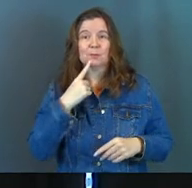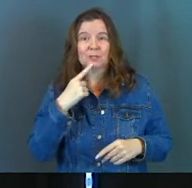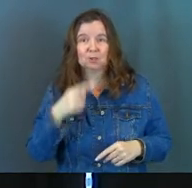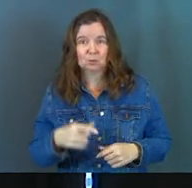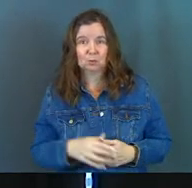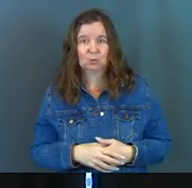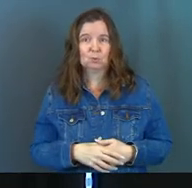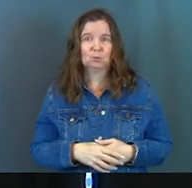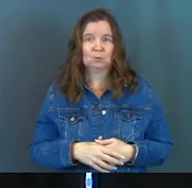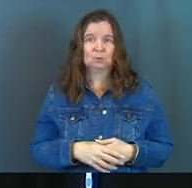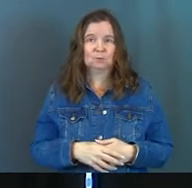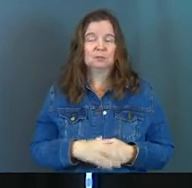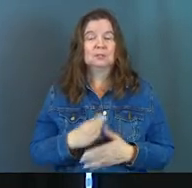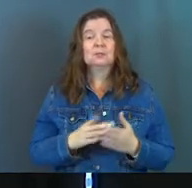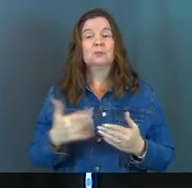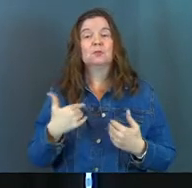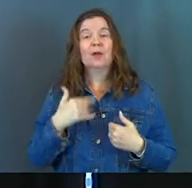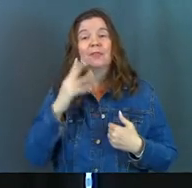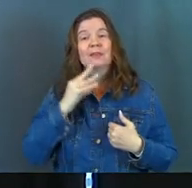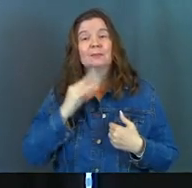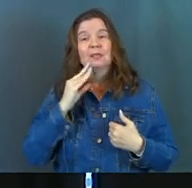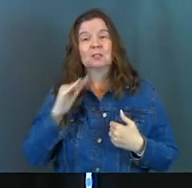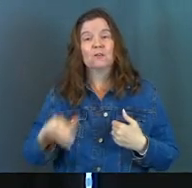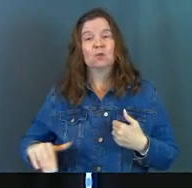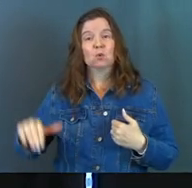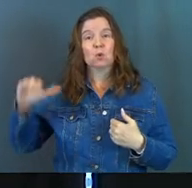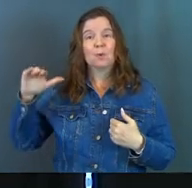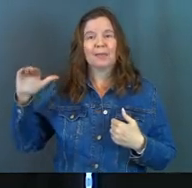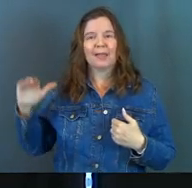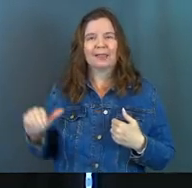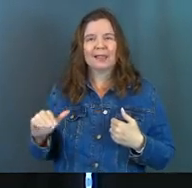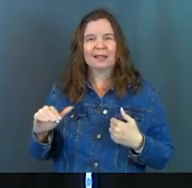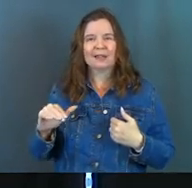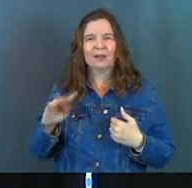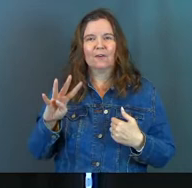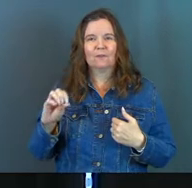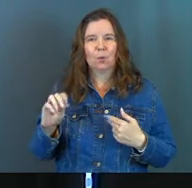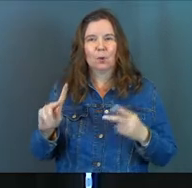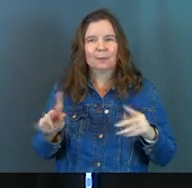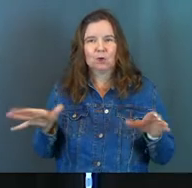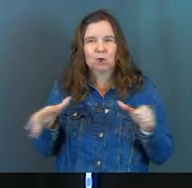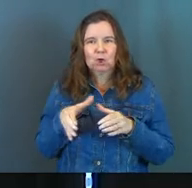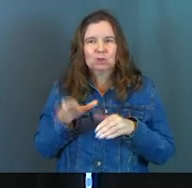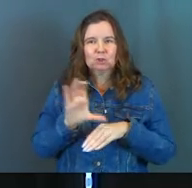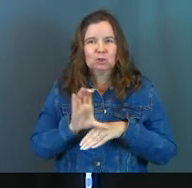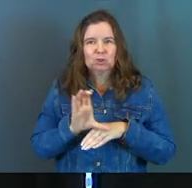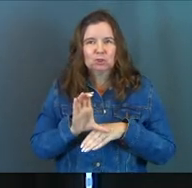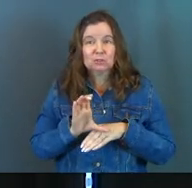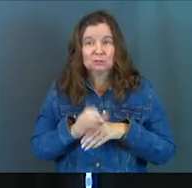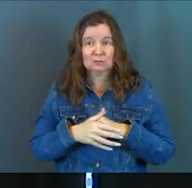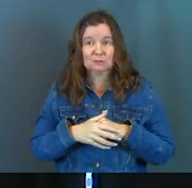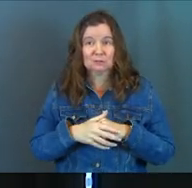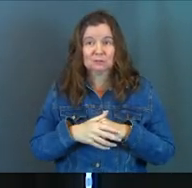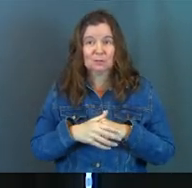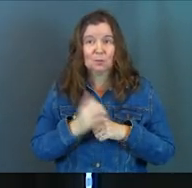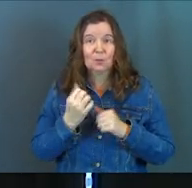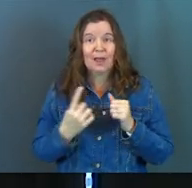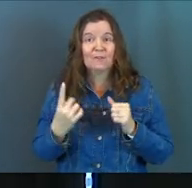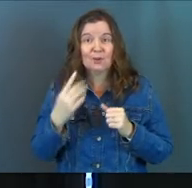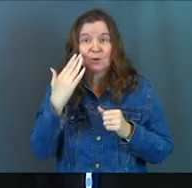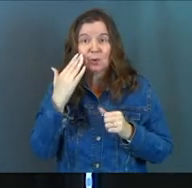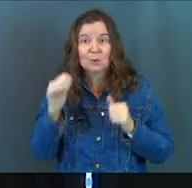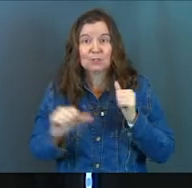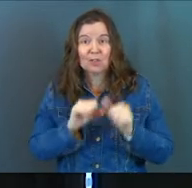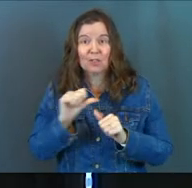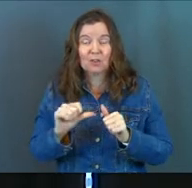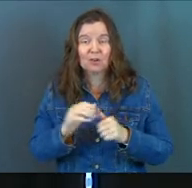you. Some of you guys had that experience of growing up at that little like 40-person tiny church where everybody knew